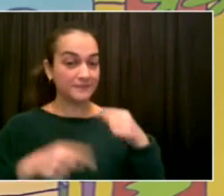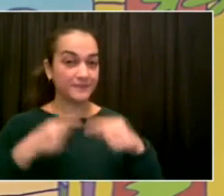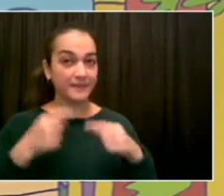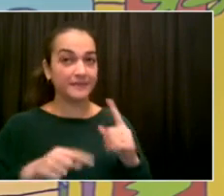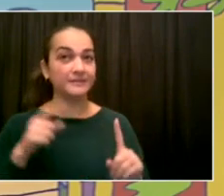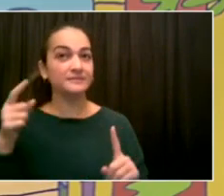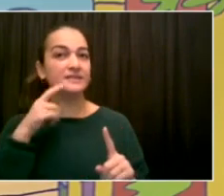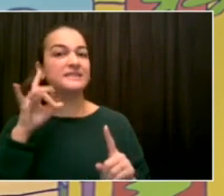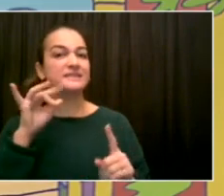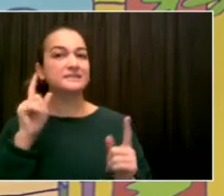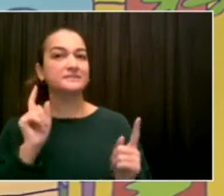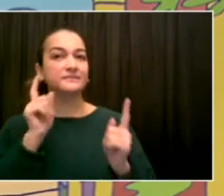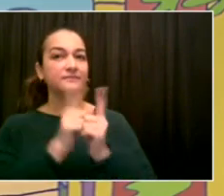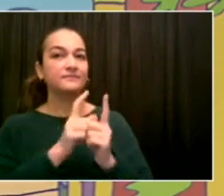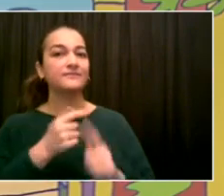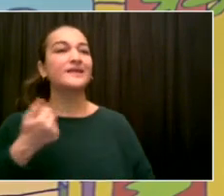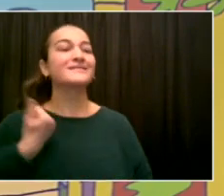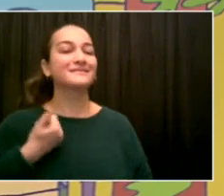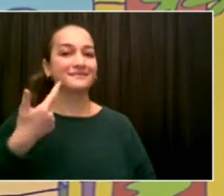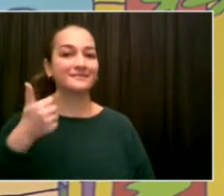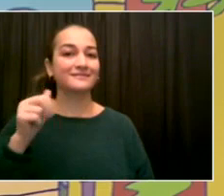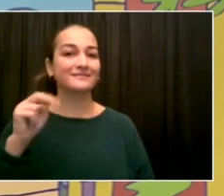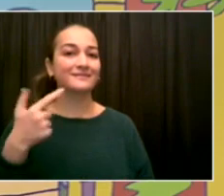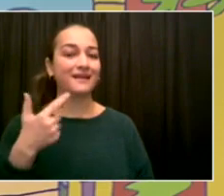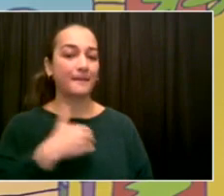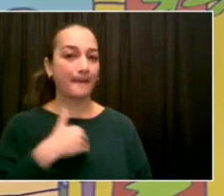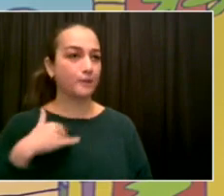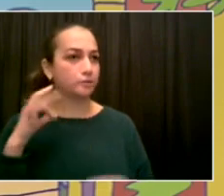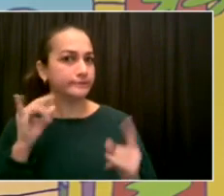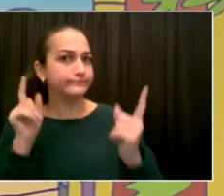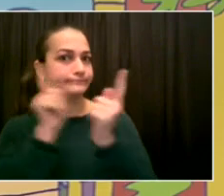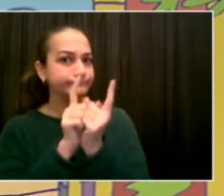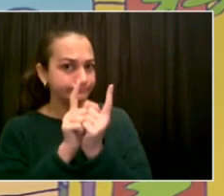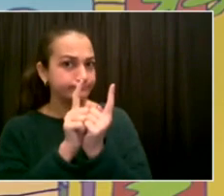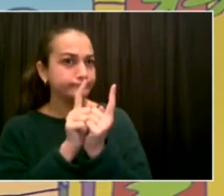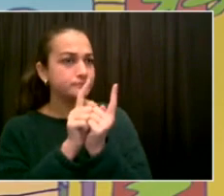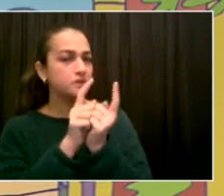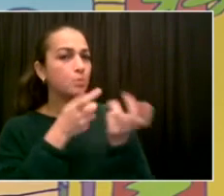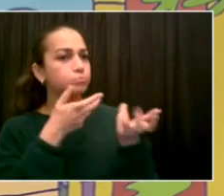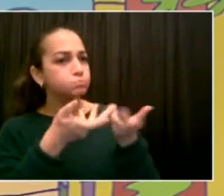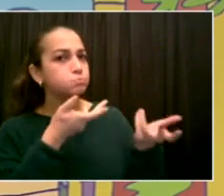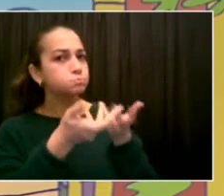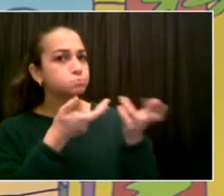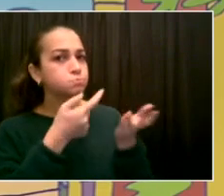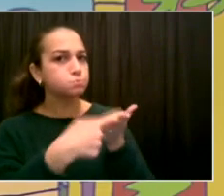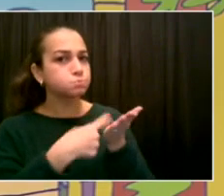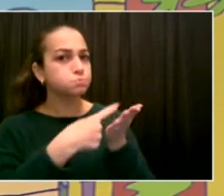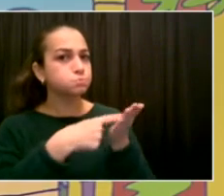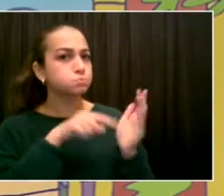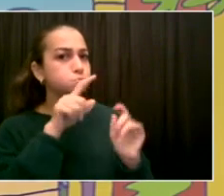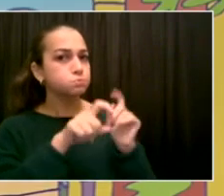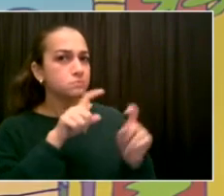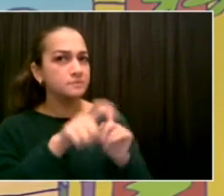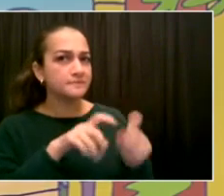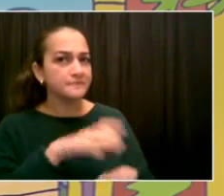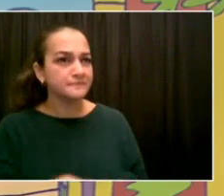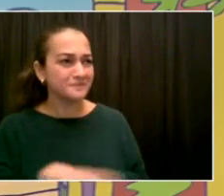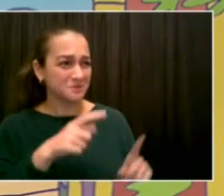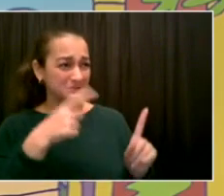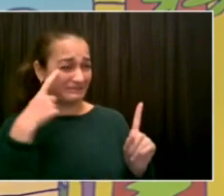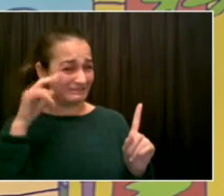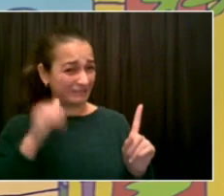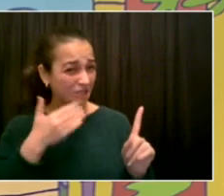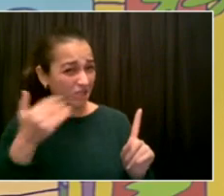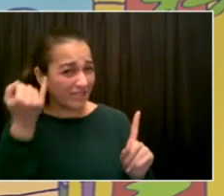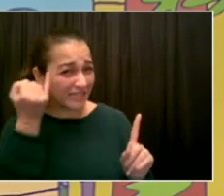Is it dangerous? Look, he spent over 20 years of his life patrolling the streets of the city as an NYPD officer.